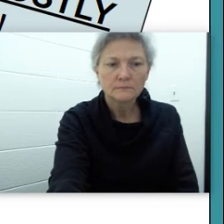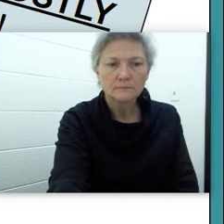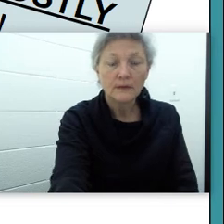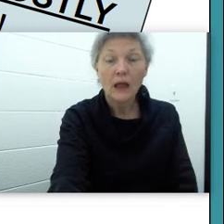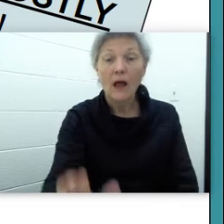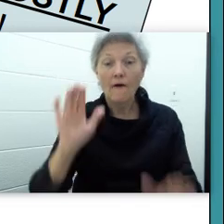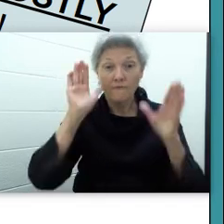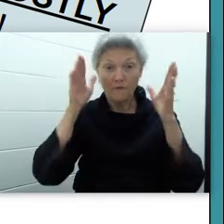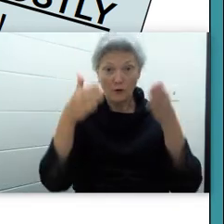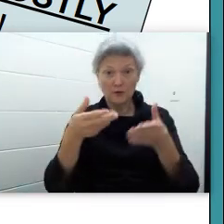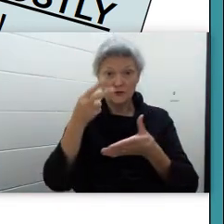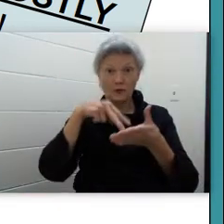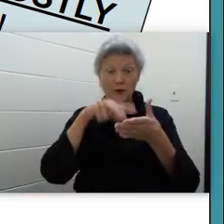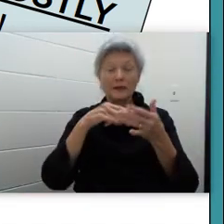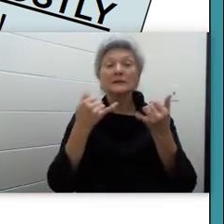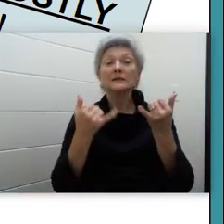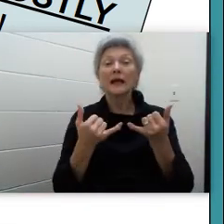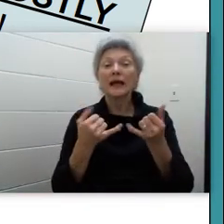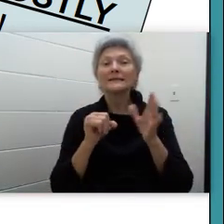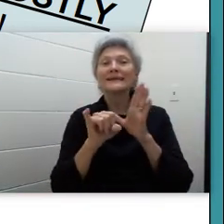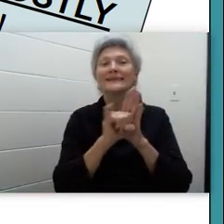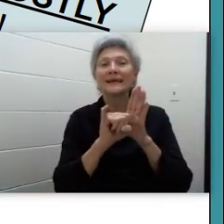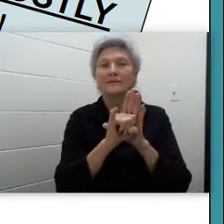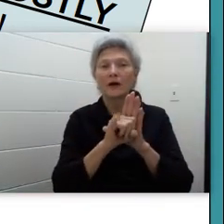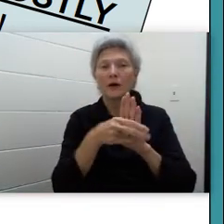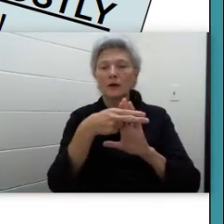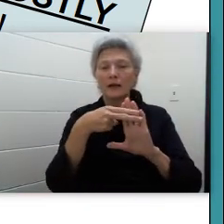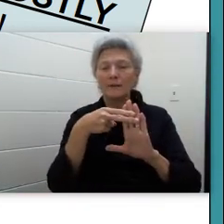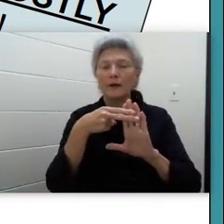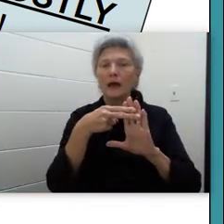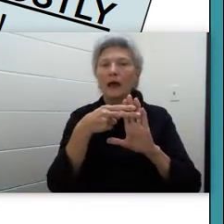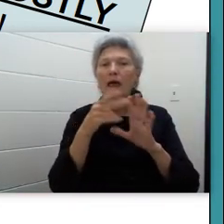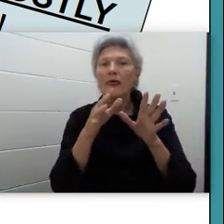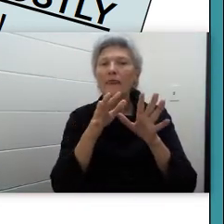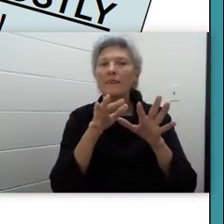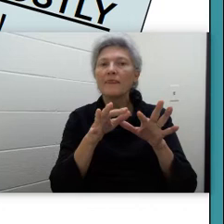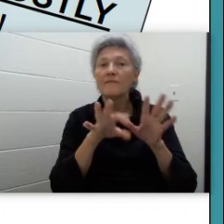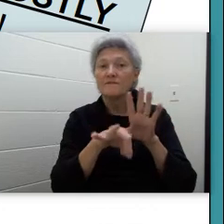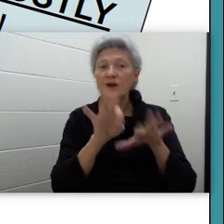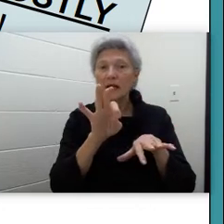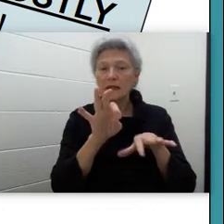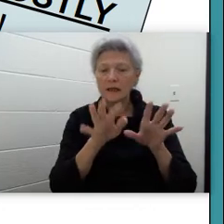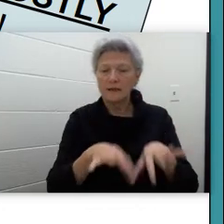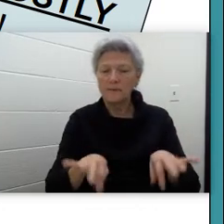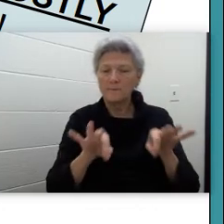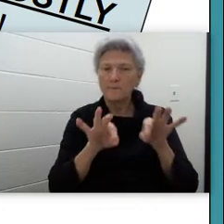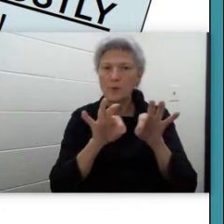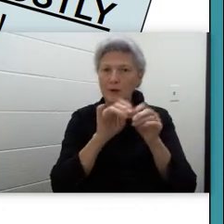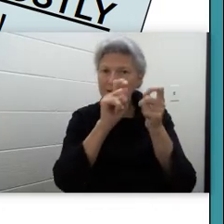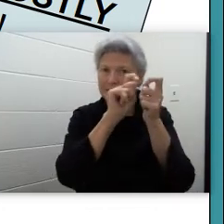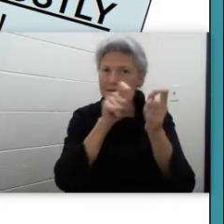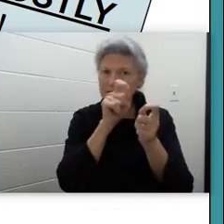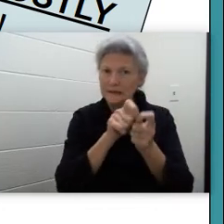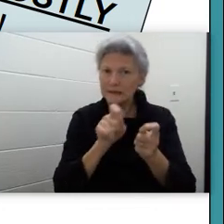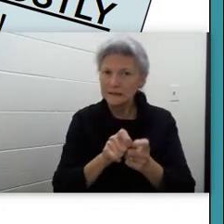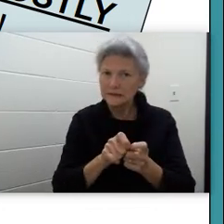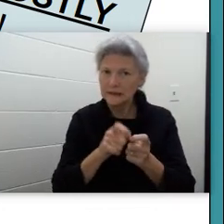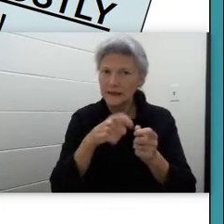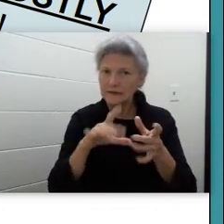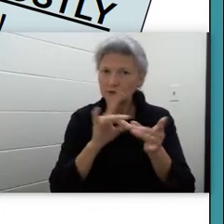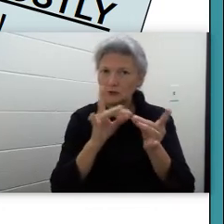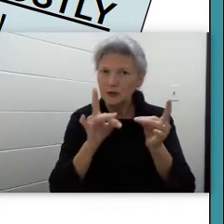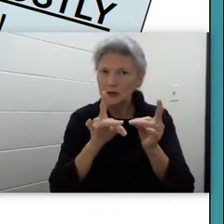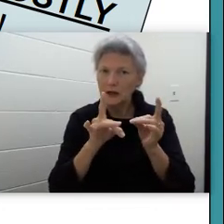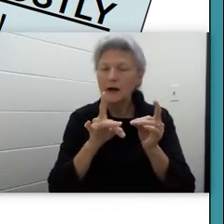Our focus for reading today is to identify the key details in the text to form a main idea. A